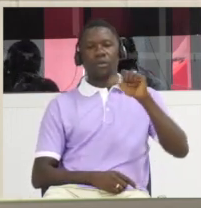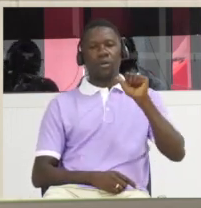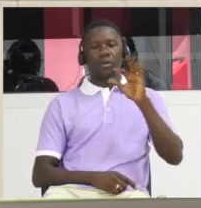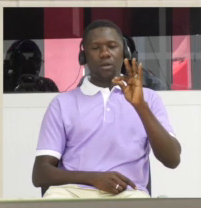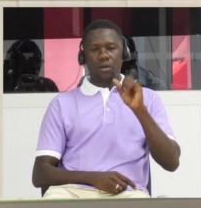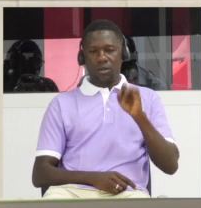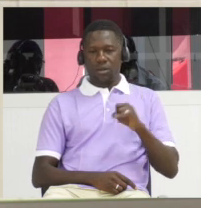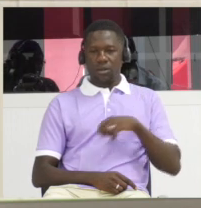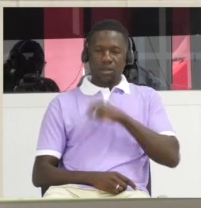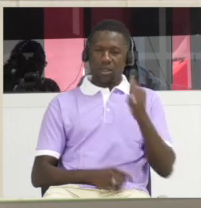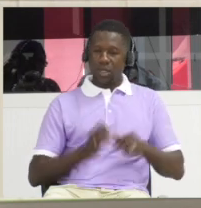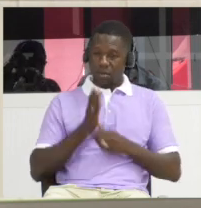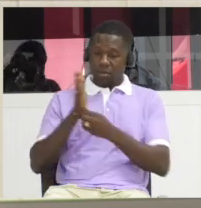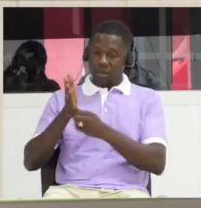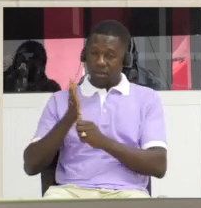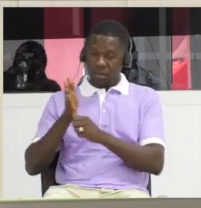the family at